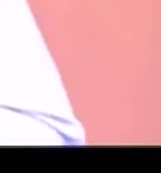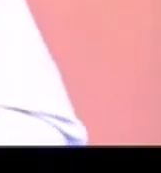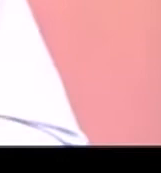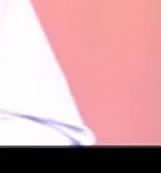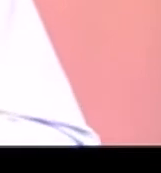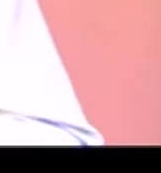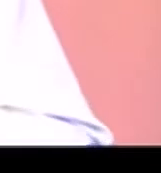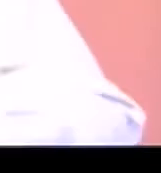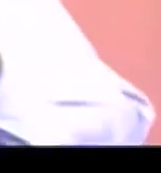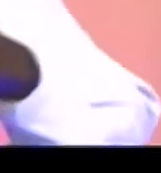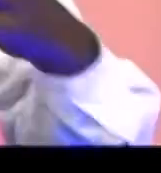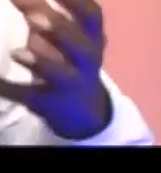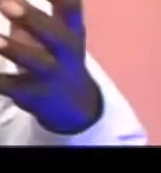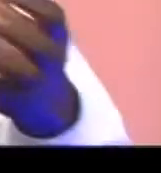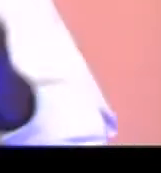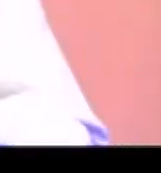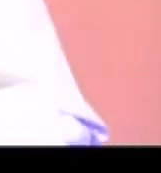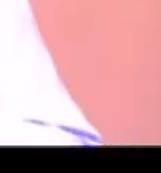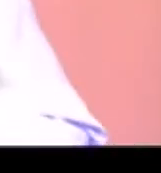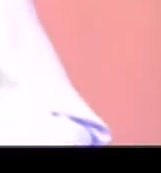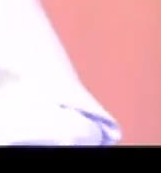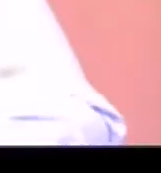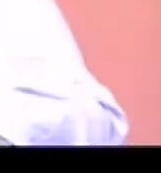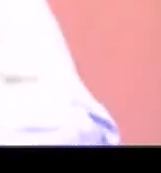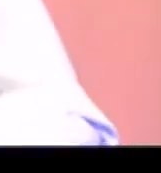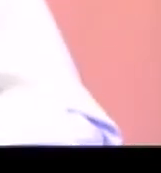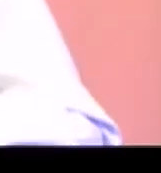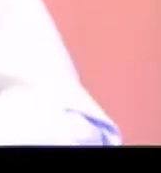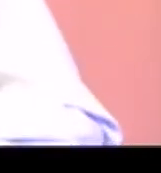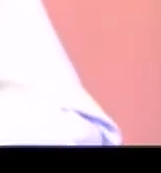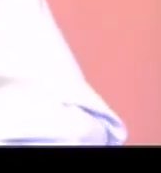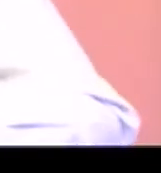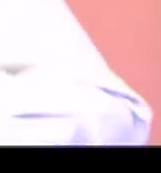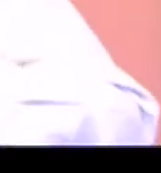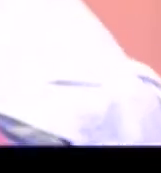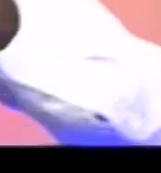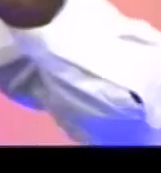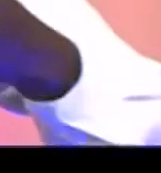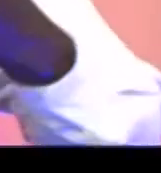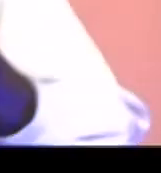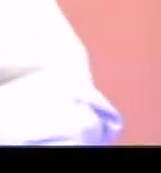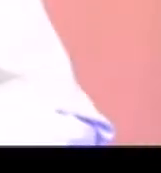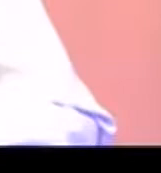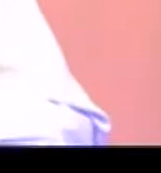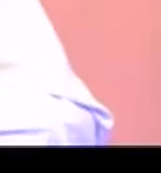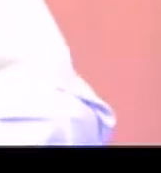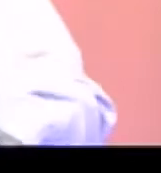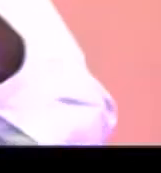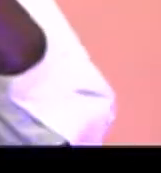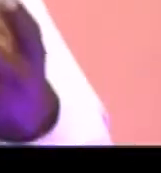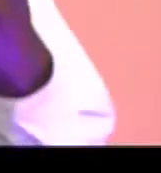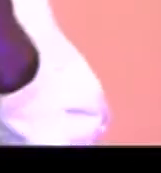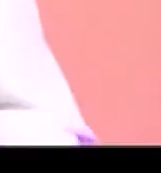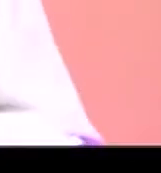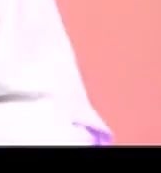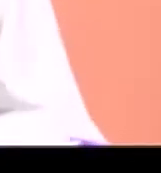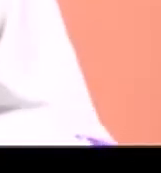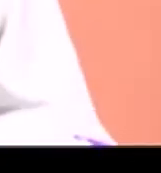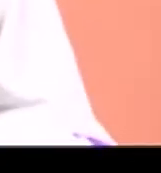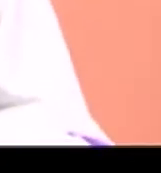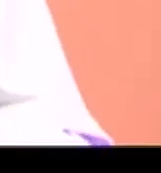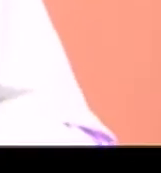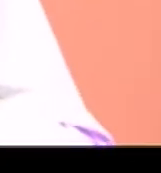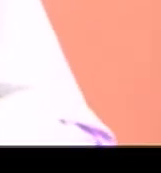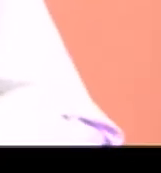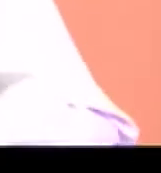restore all this, because these things came about as a result of our not doing what our God requires